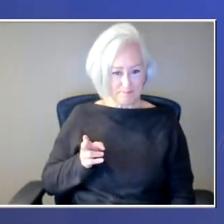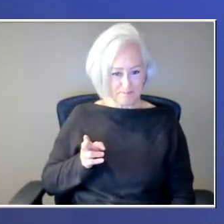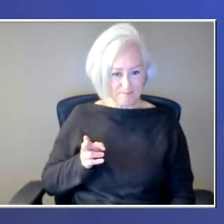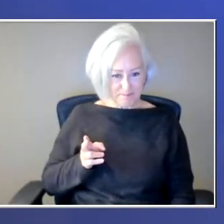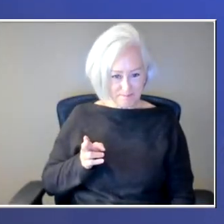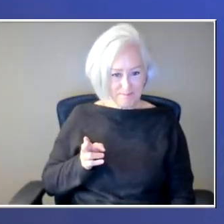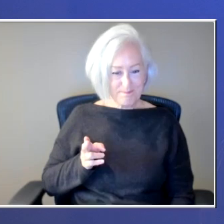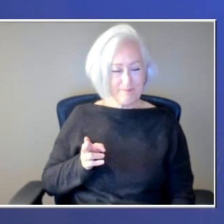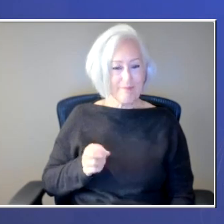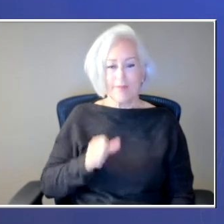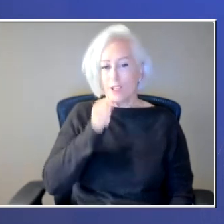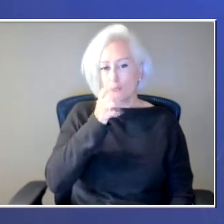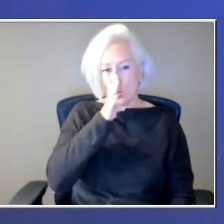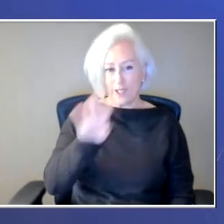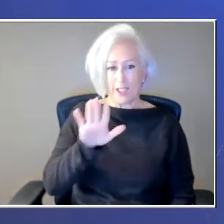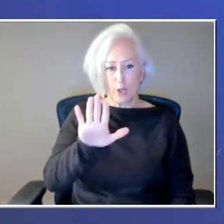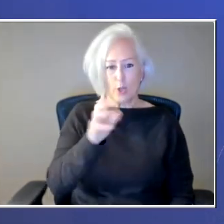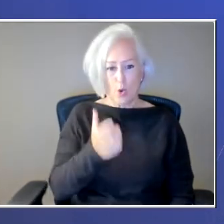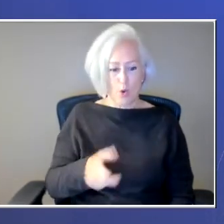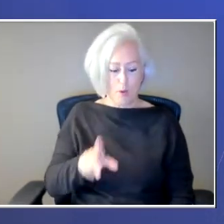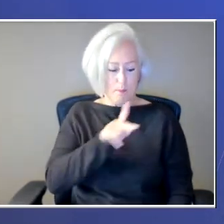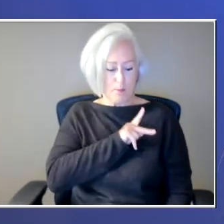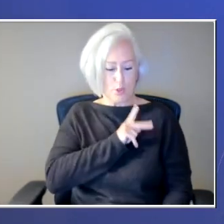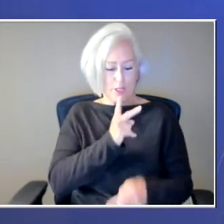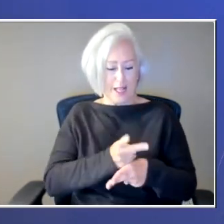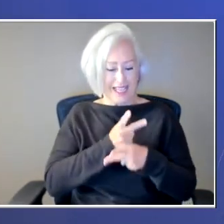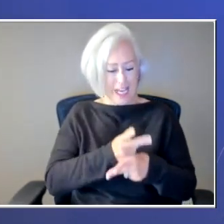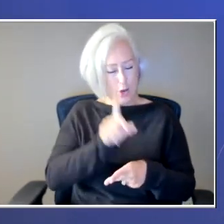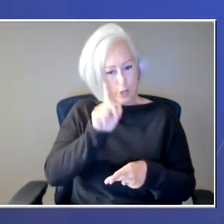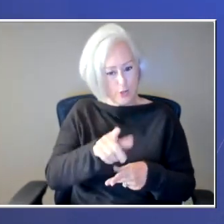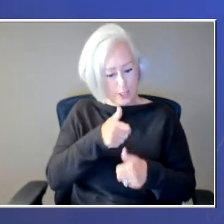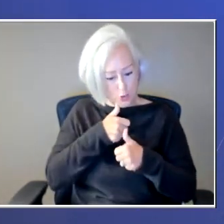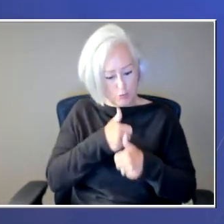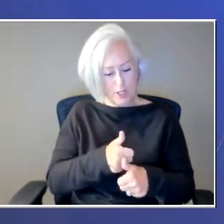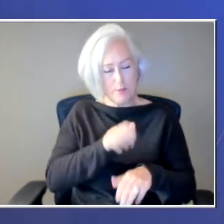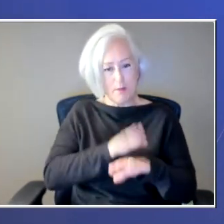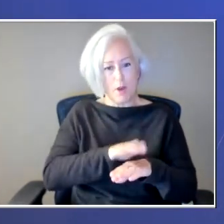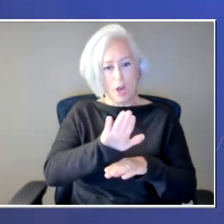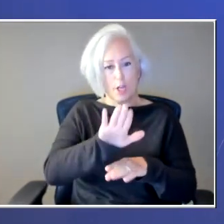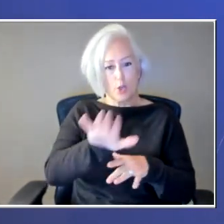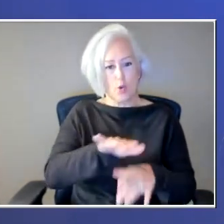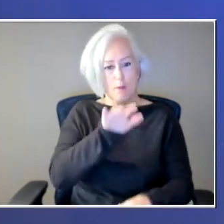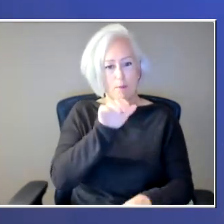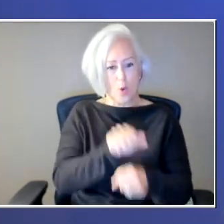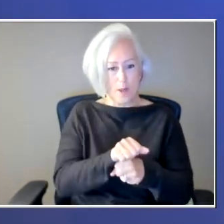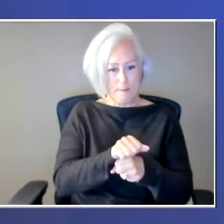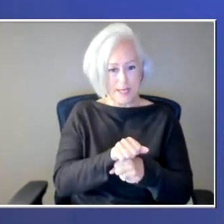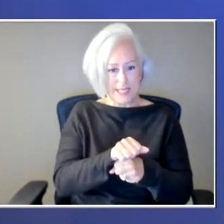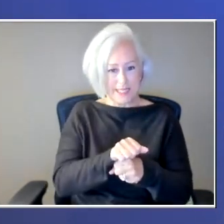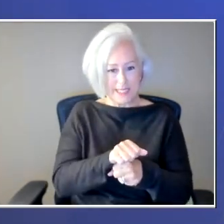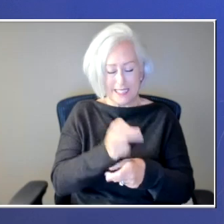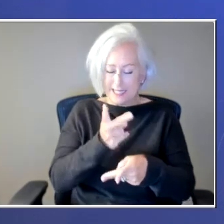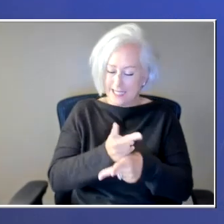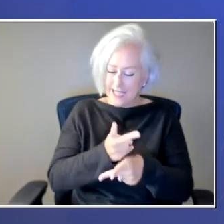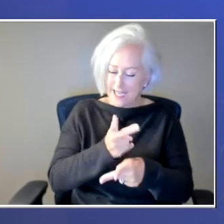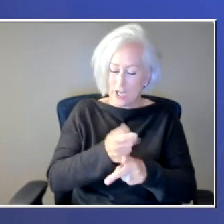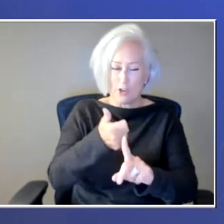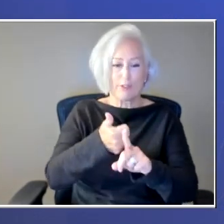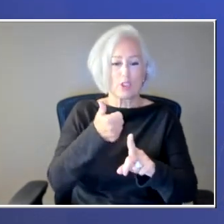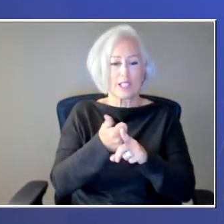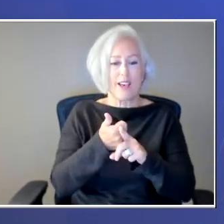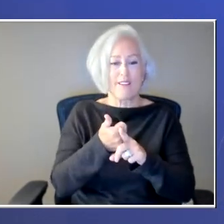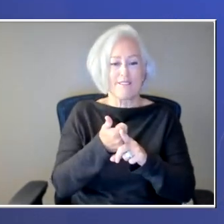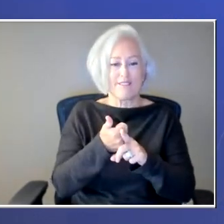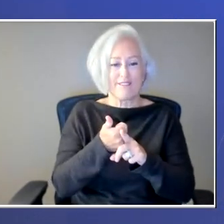Don't ignore your own personal care. Like, you have to keep up on those appointments and take care of yourself.